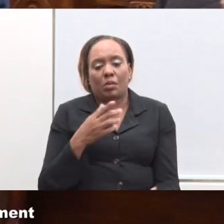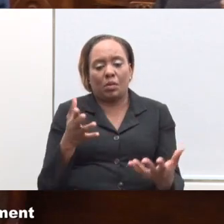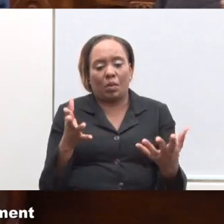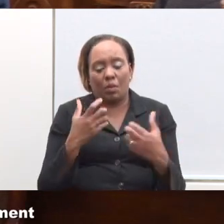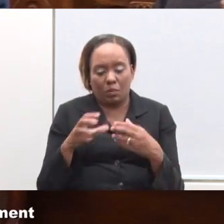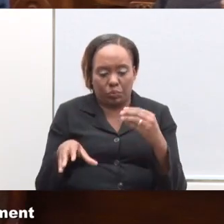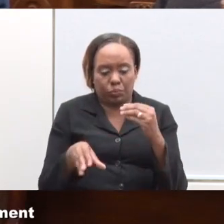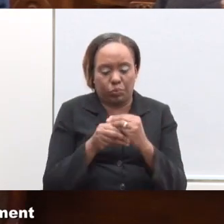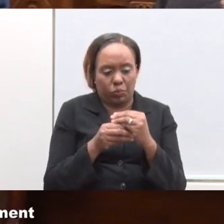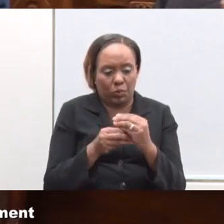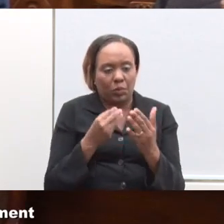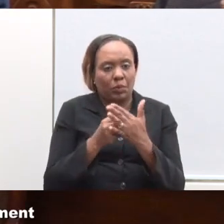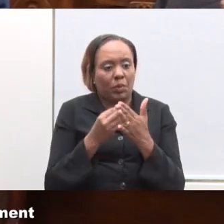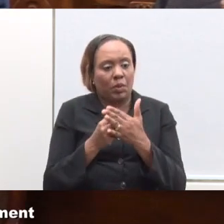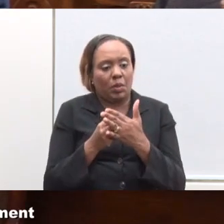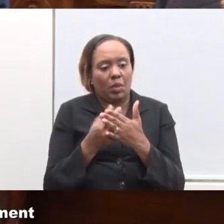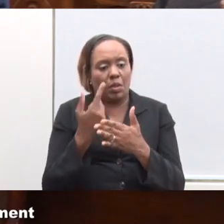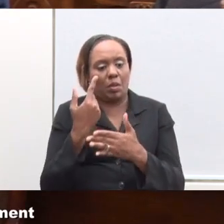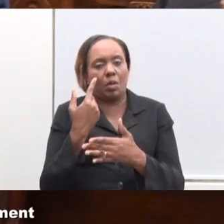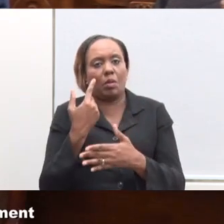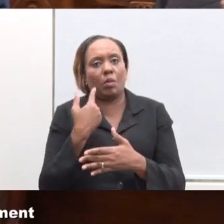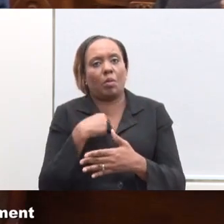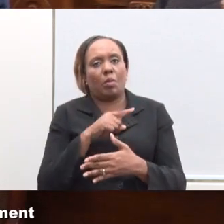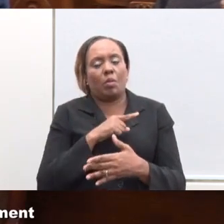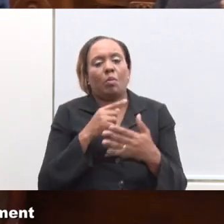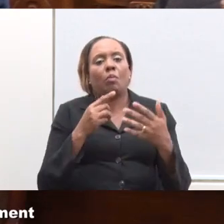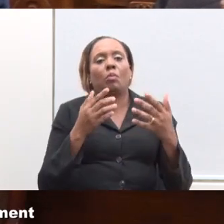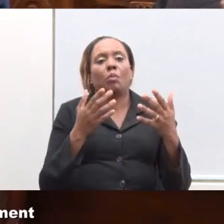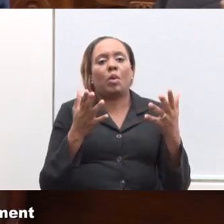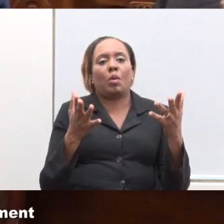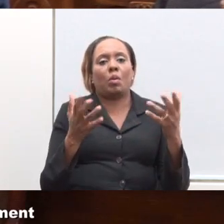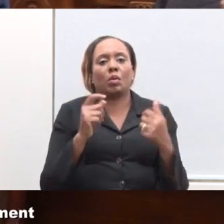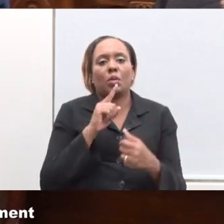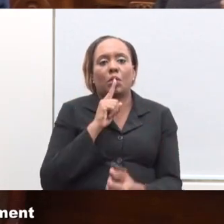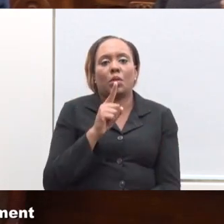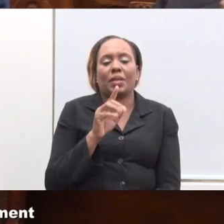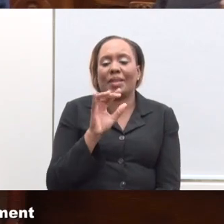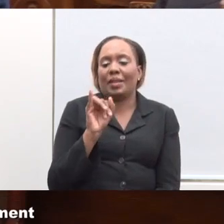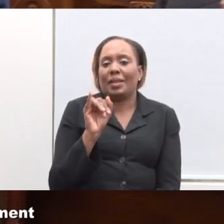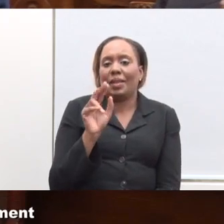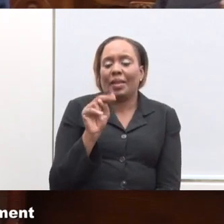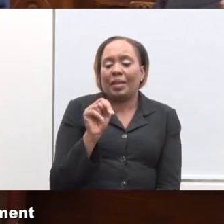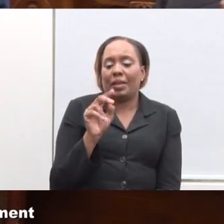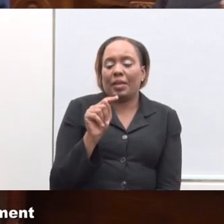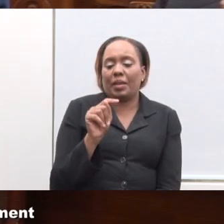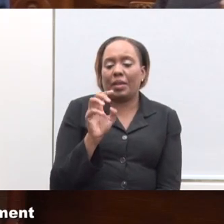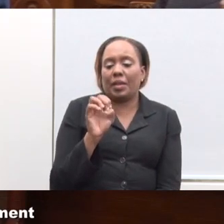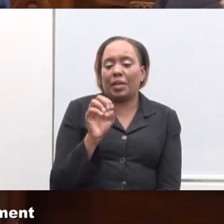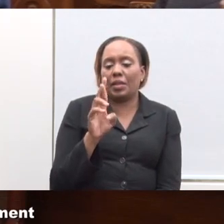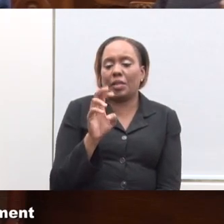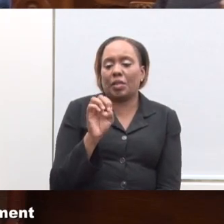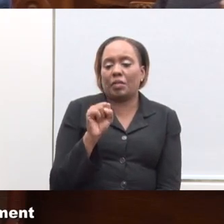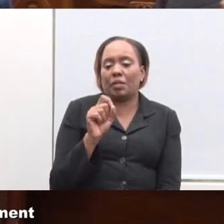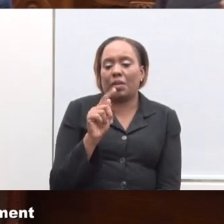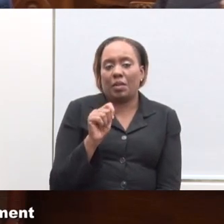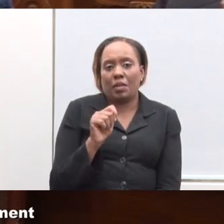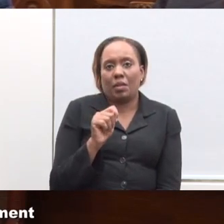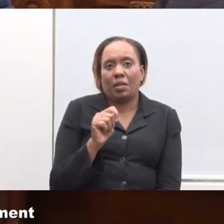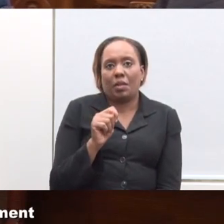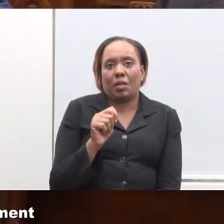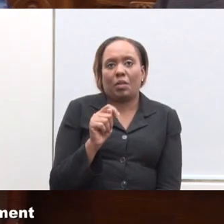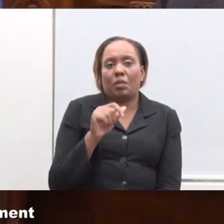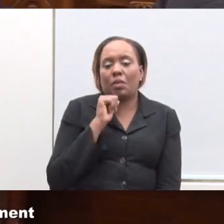the decision to ensure that the interest rate payable for loans from the Small Hotel Investment Fund will no longer be